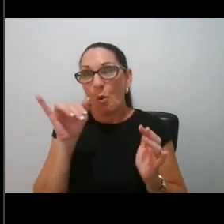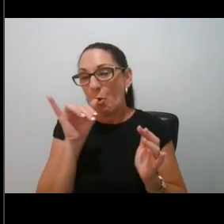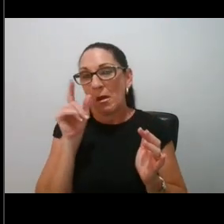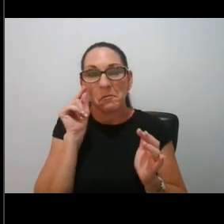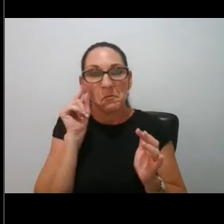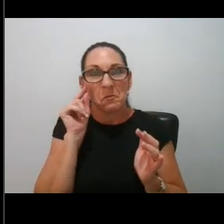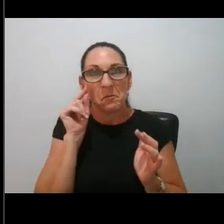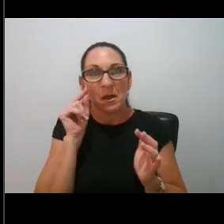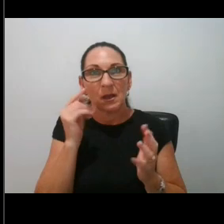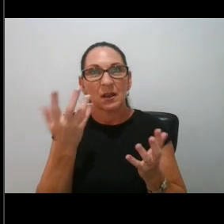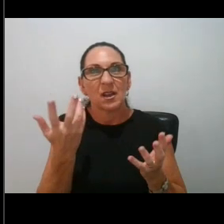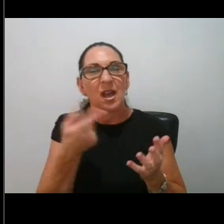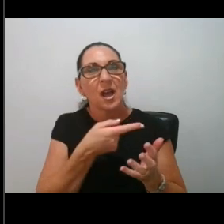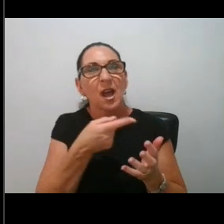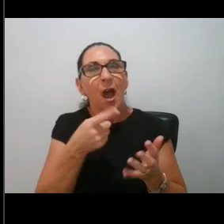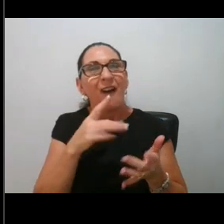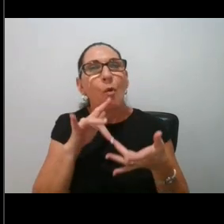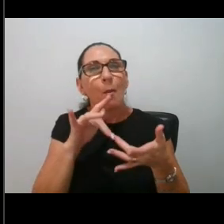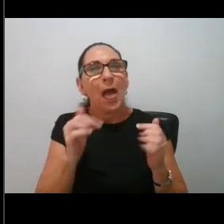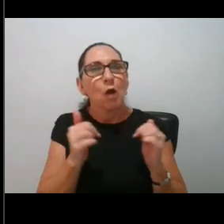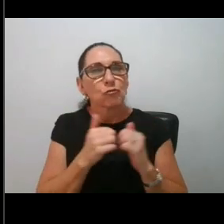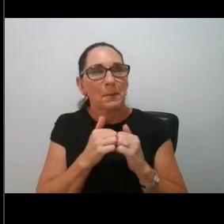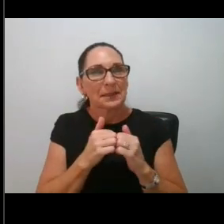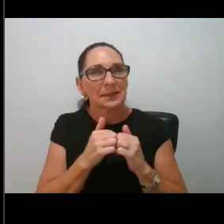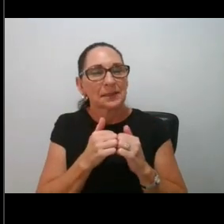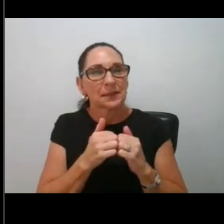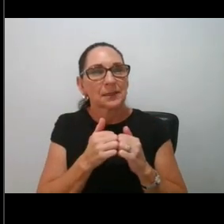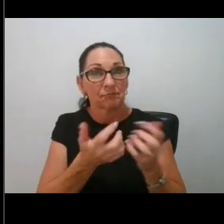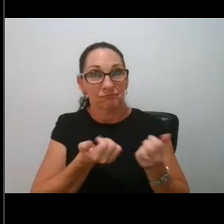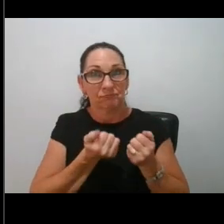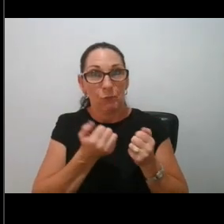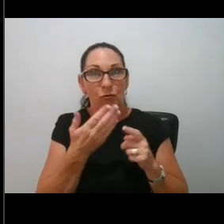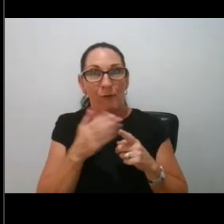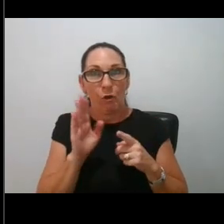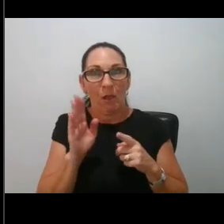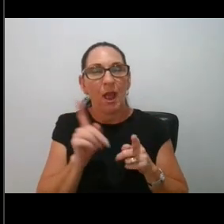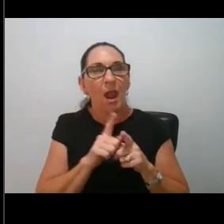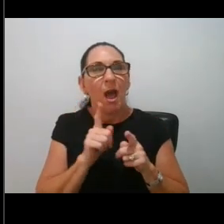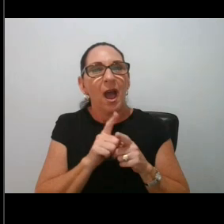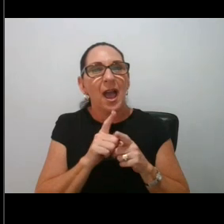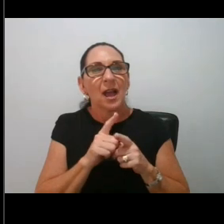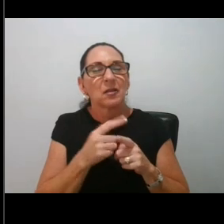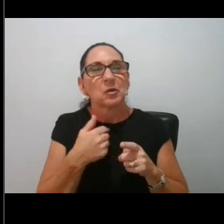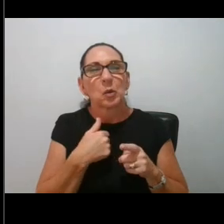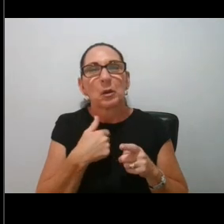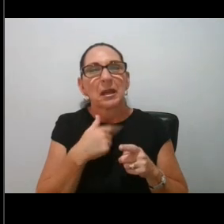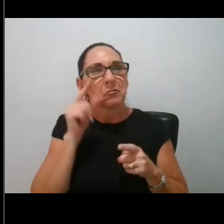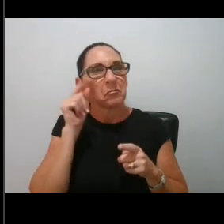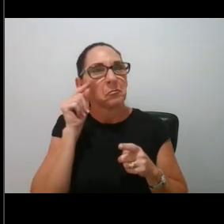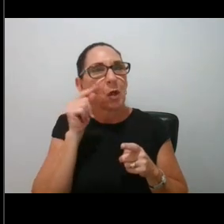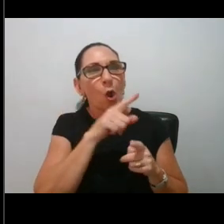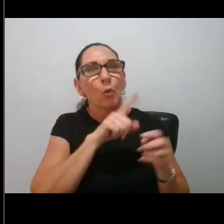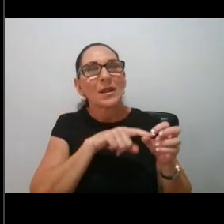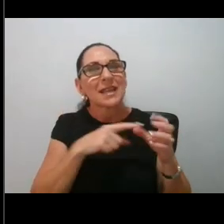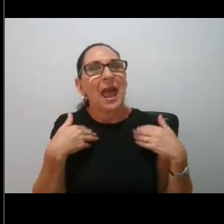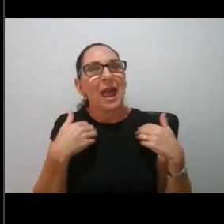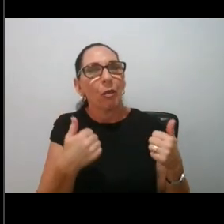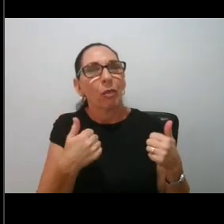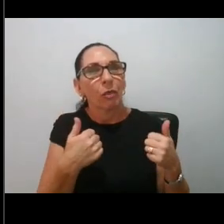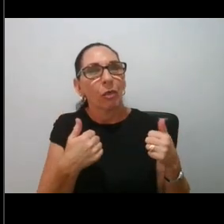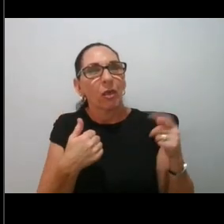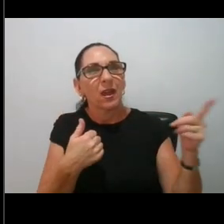a formal agreement. For example, we have an interagency agreement with Queensland Health supporting a